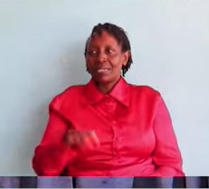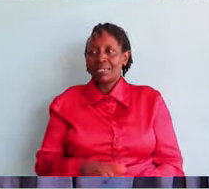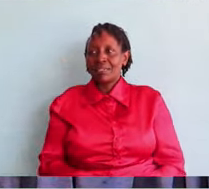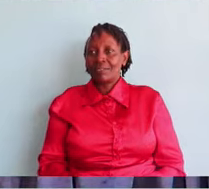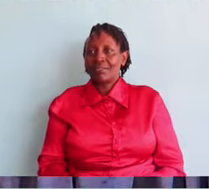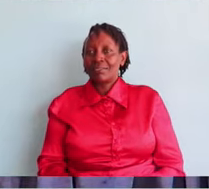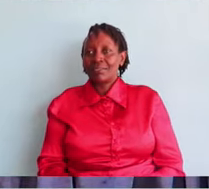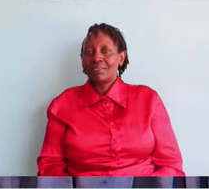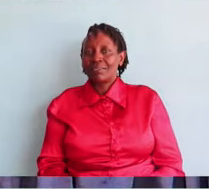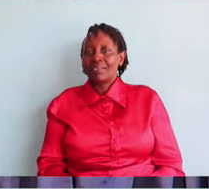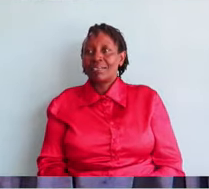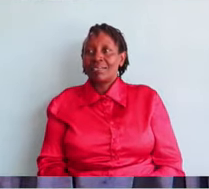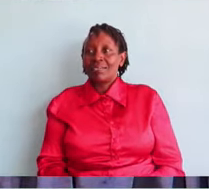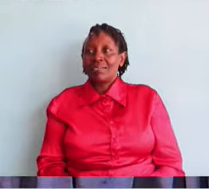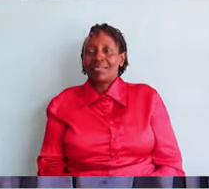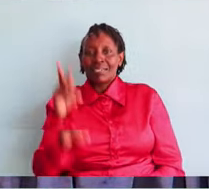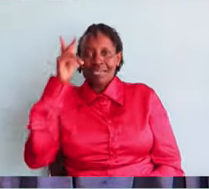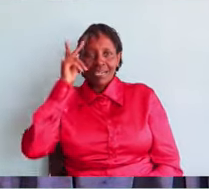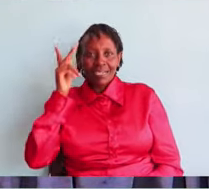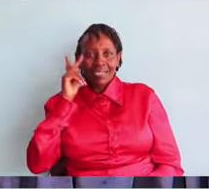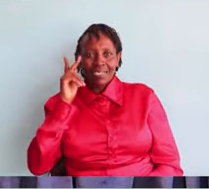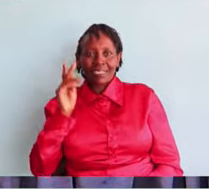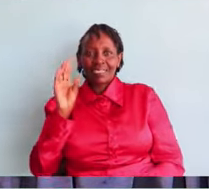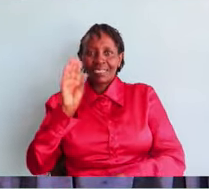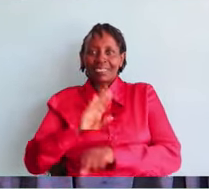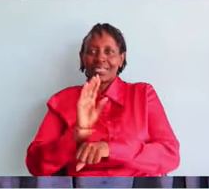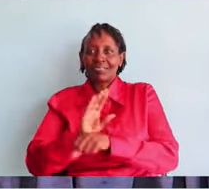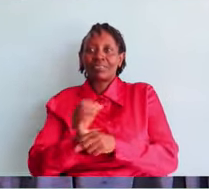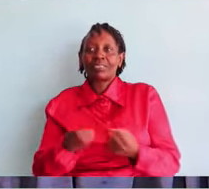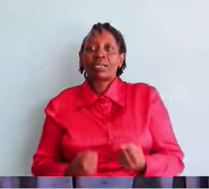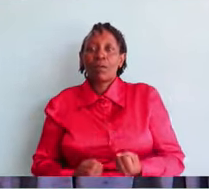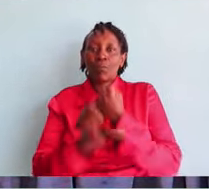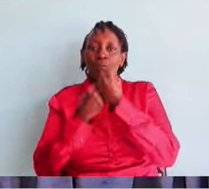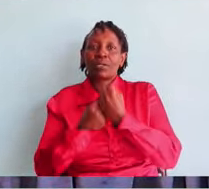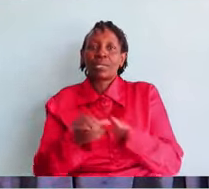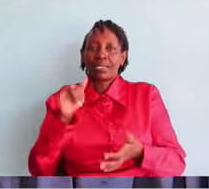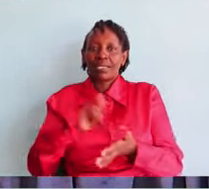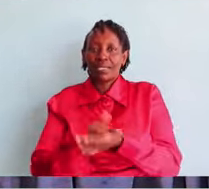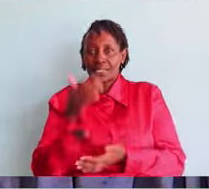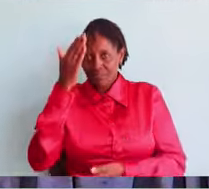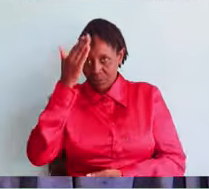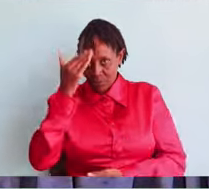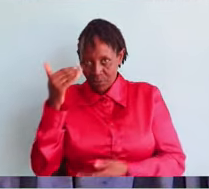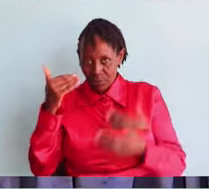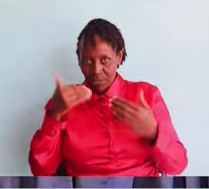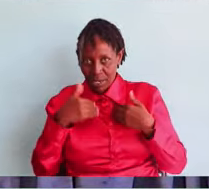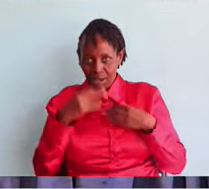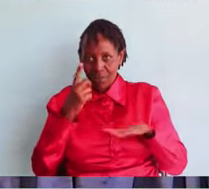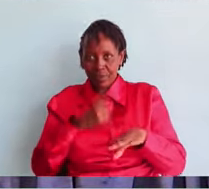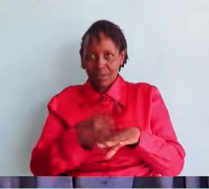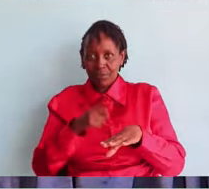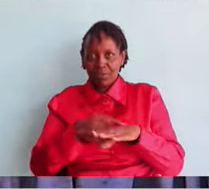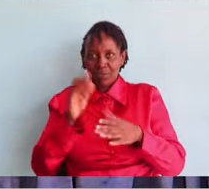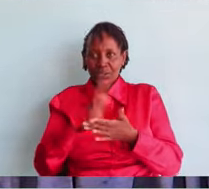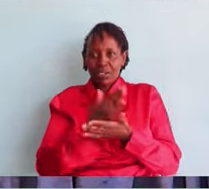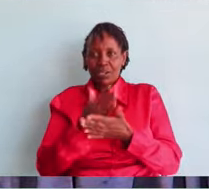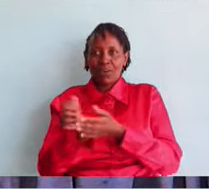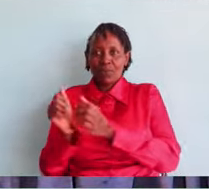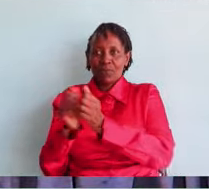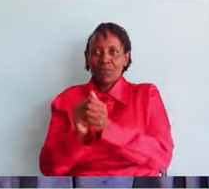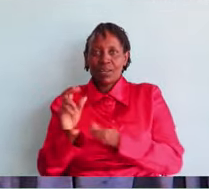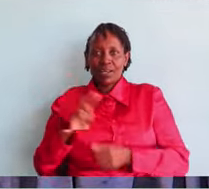as Caring Community Church, we also come alongside and support. And that's why we give them some time to come and share with us. So please,